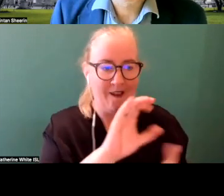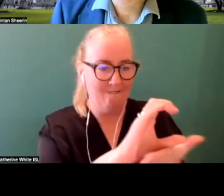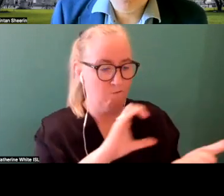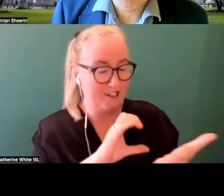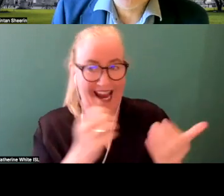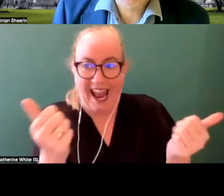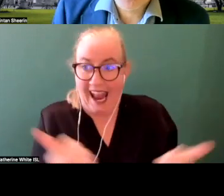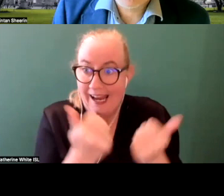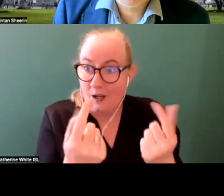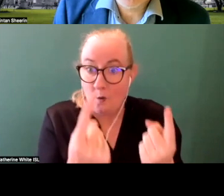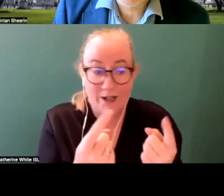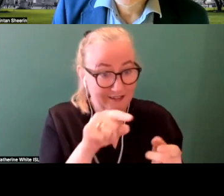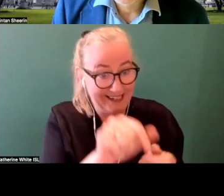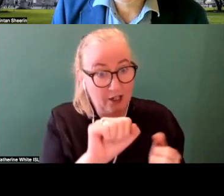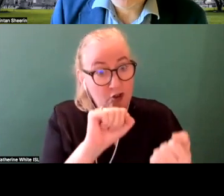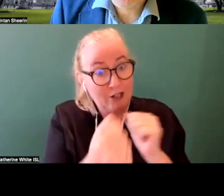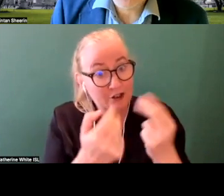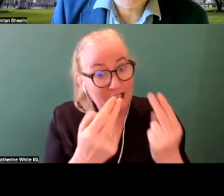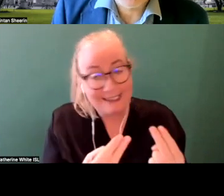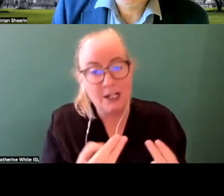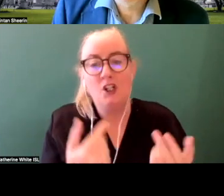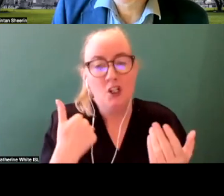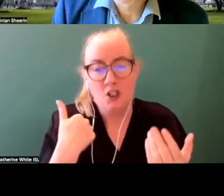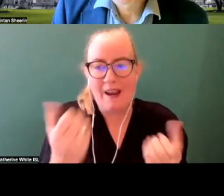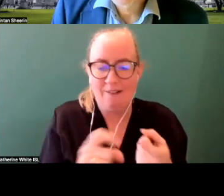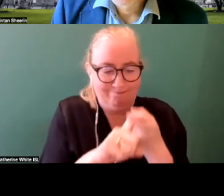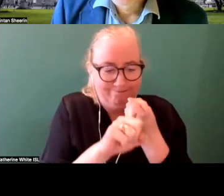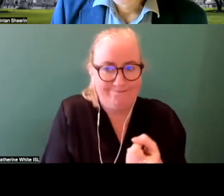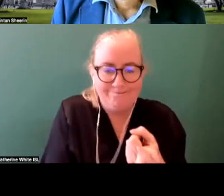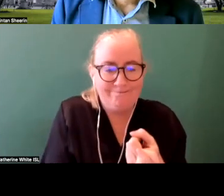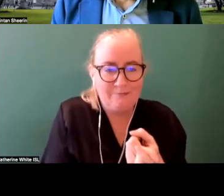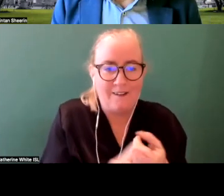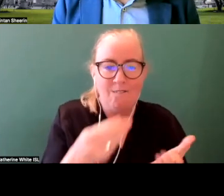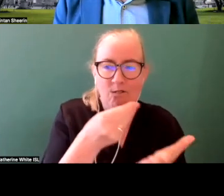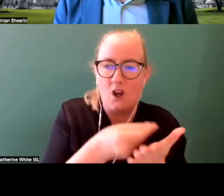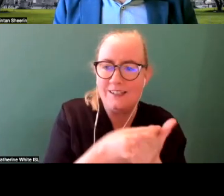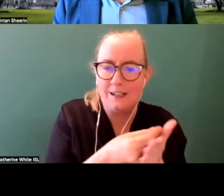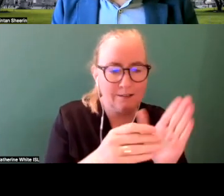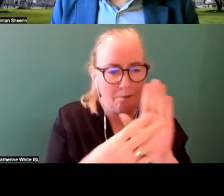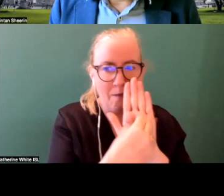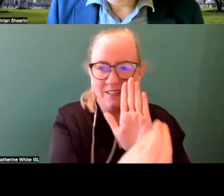funding for anybody's changing needs. So we've a static funding model.